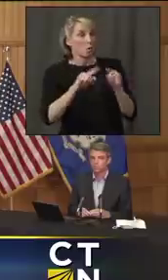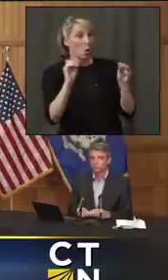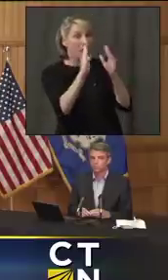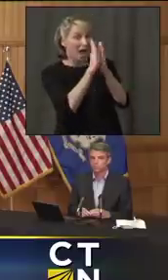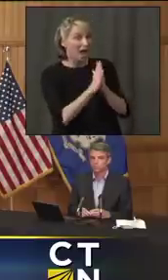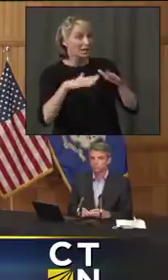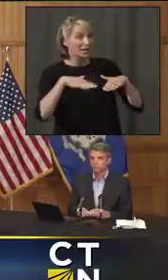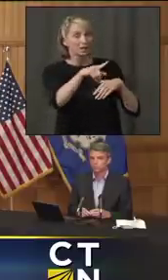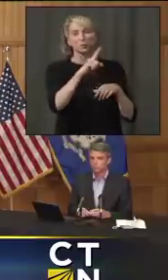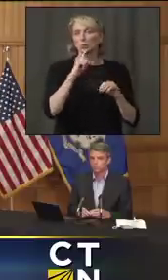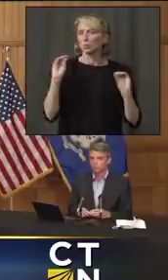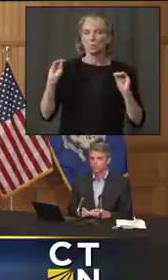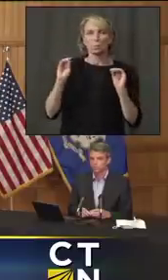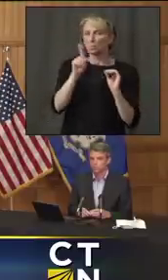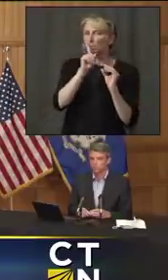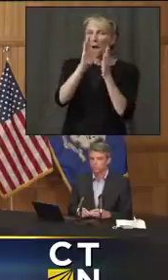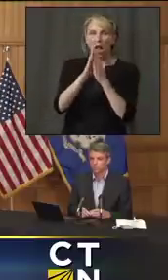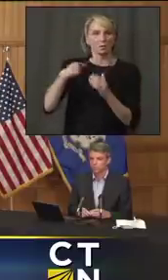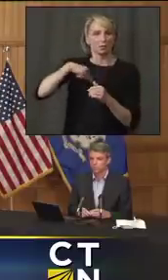Thank you.